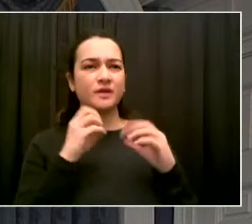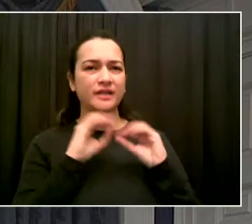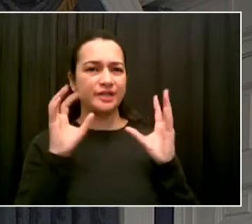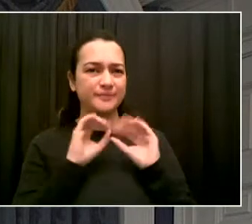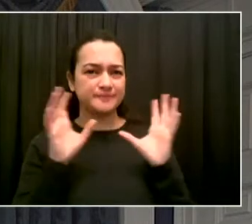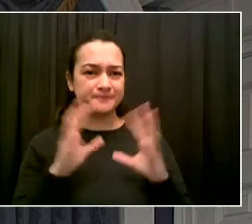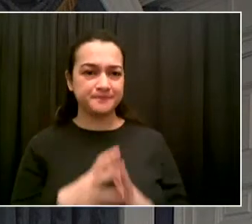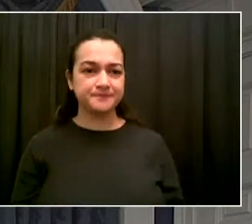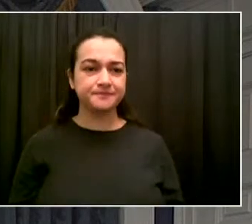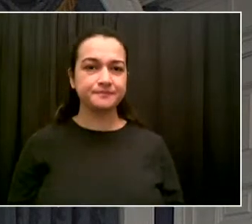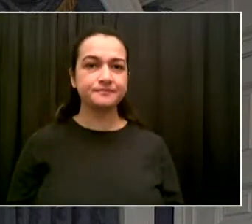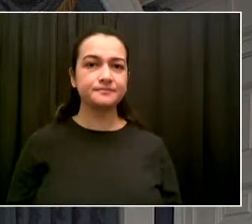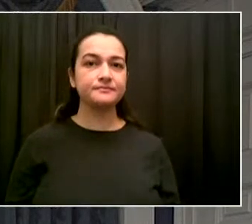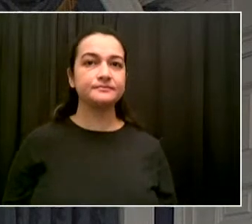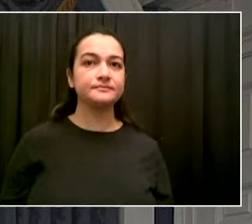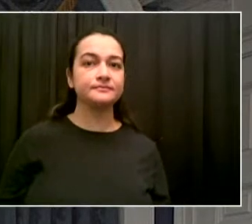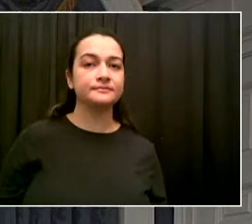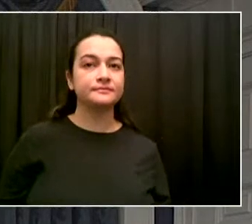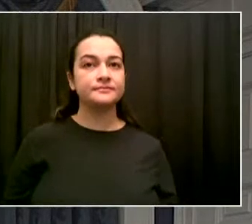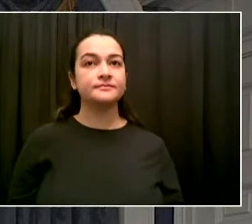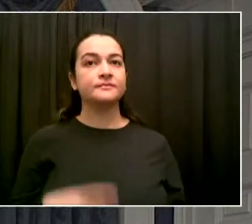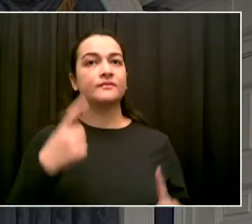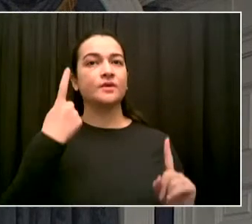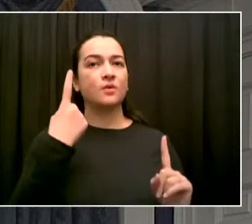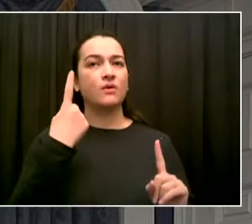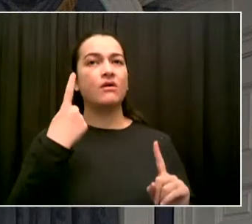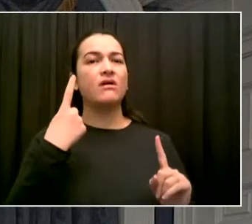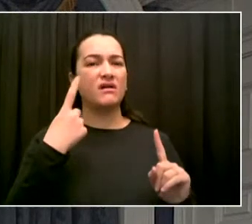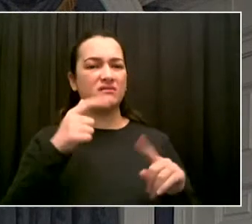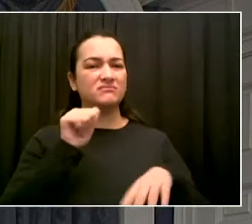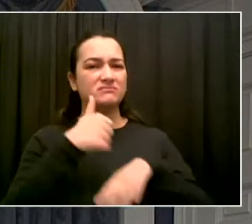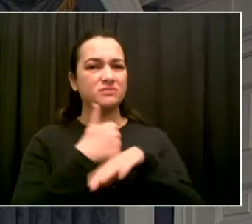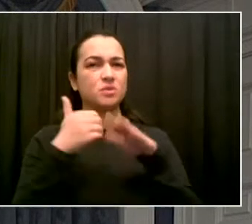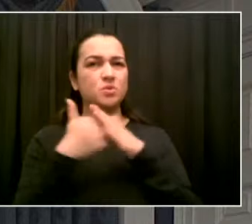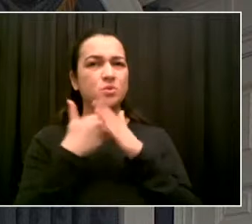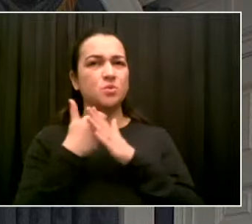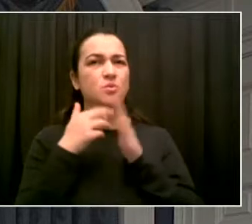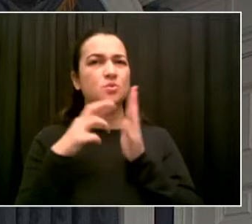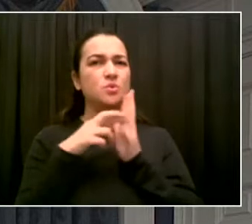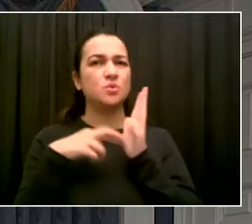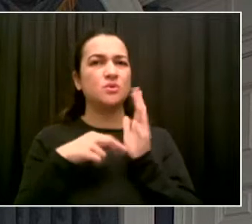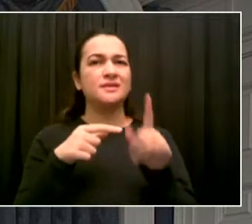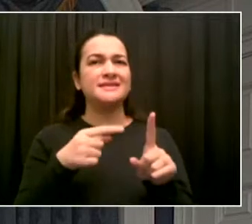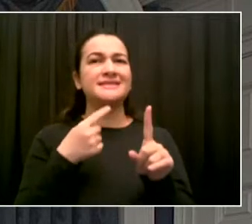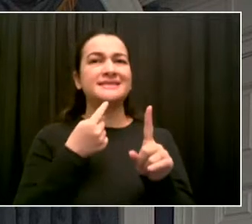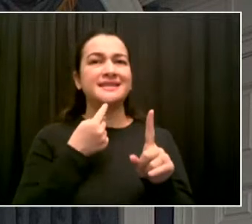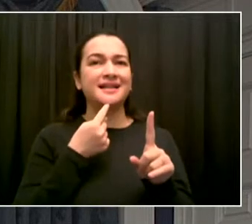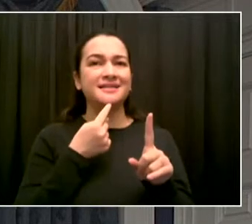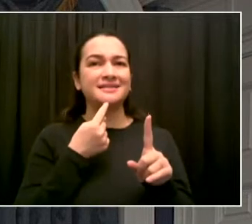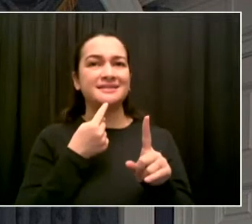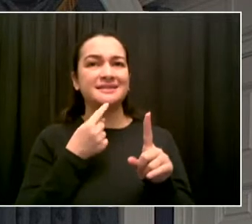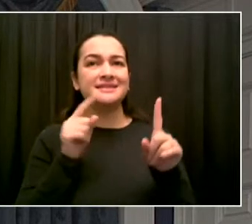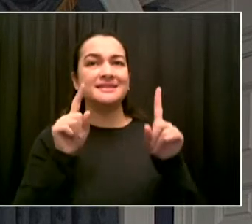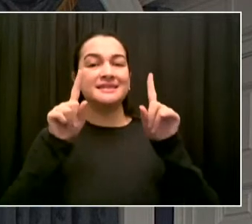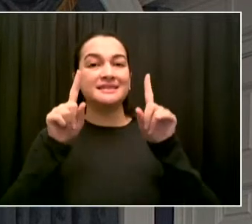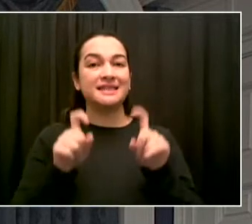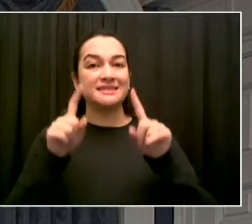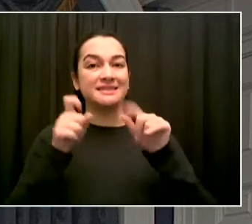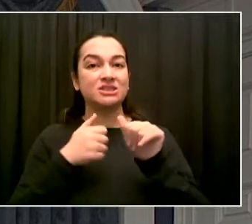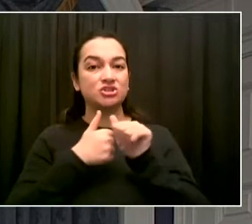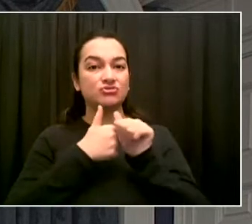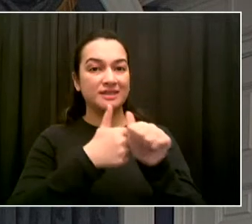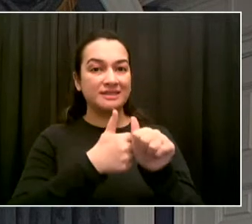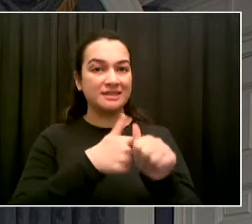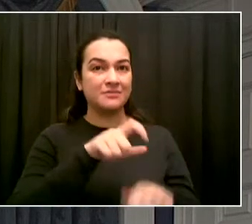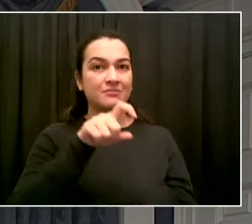that contact tracing has to be linked to the school before a certain action is taken.